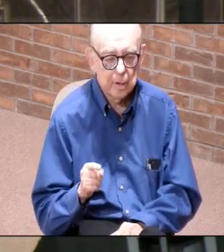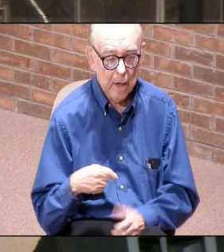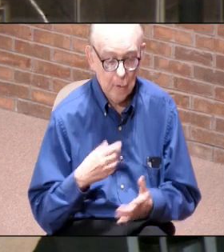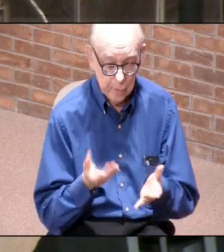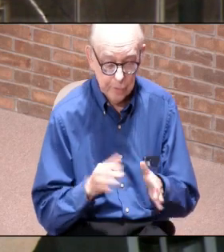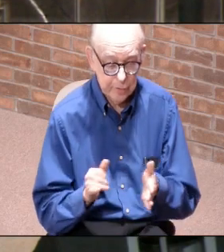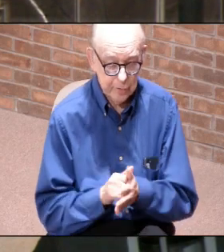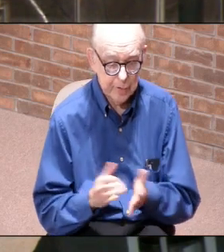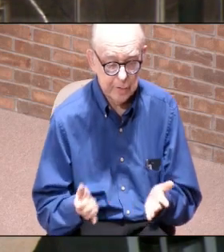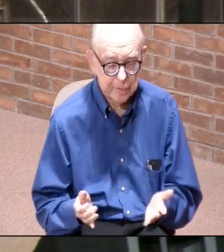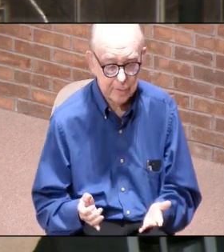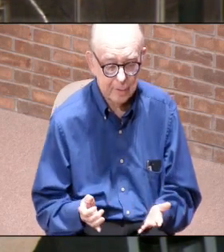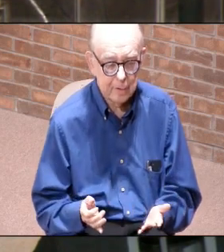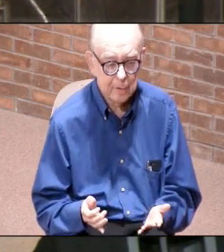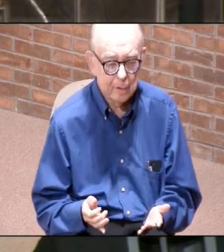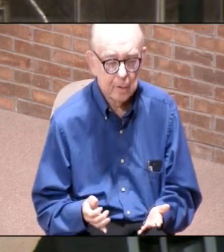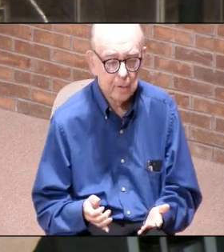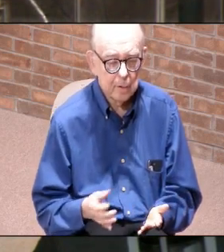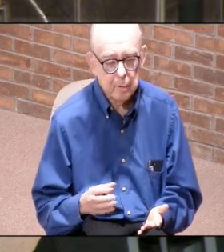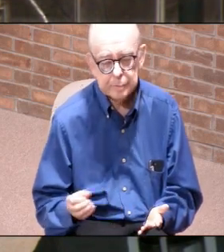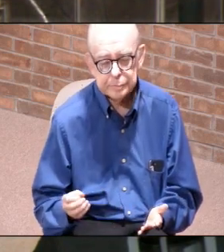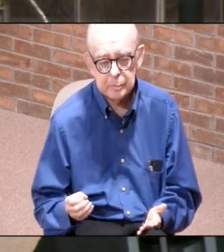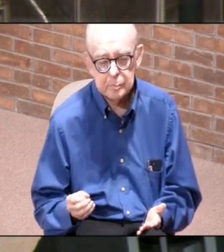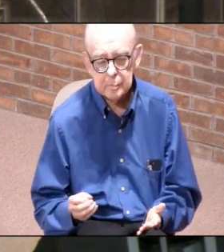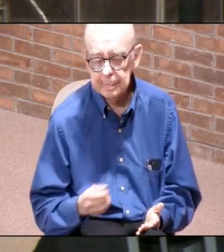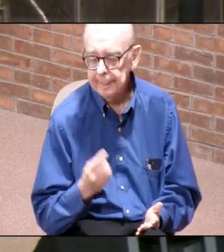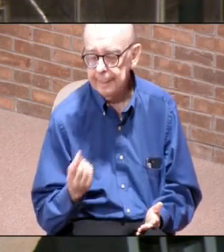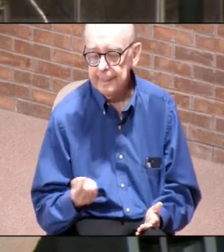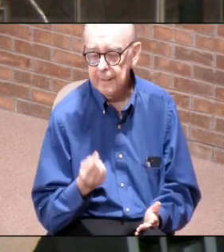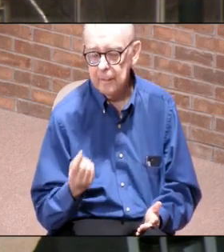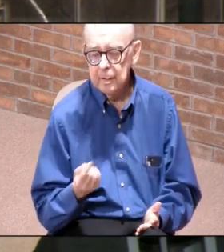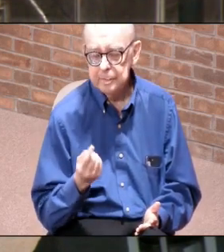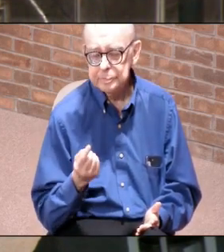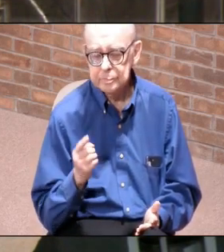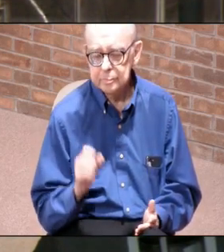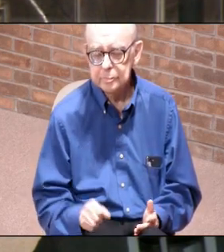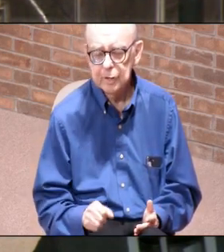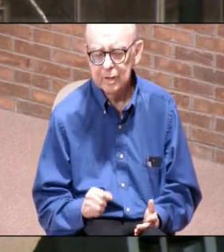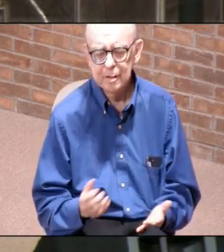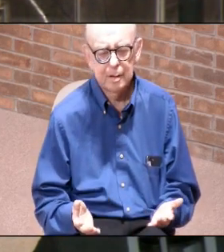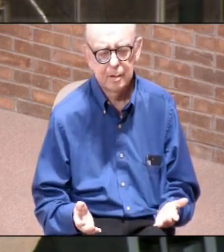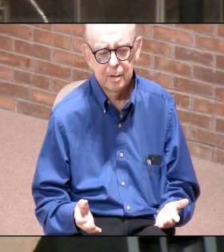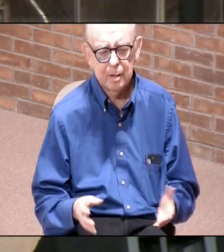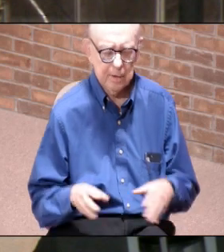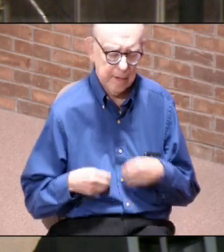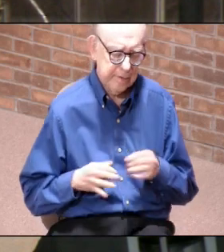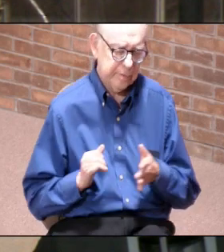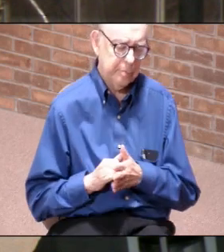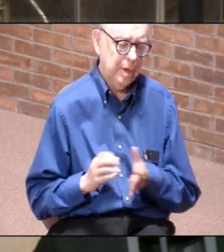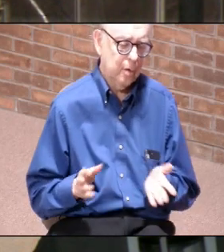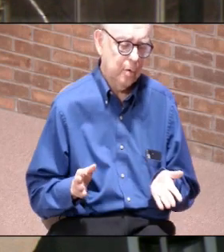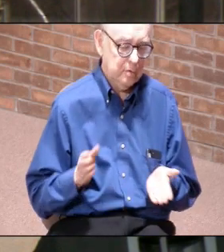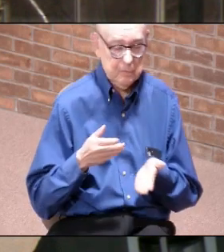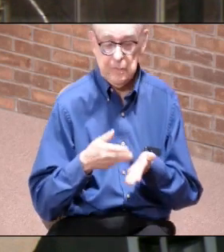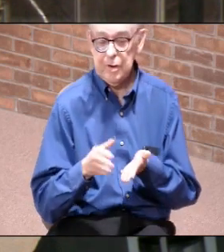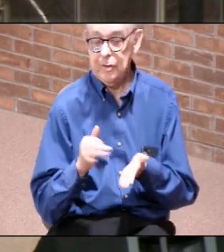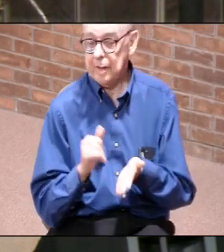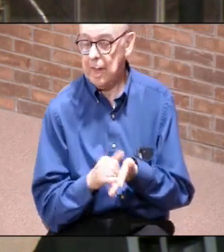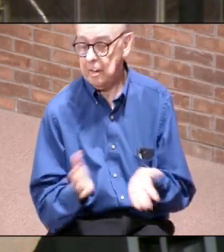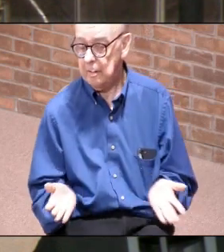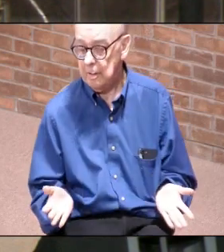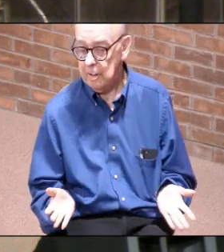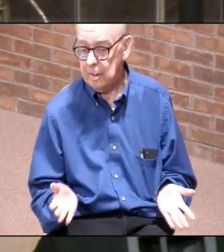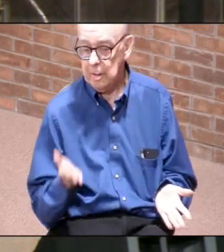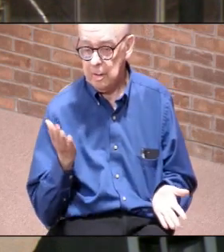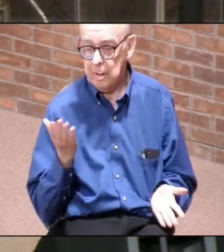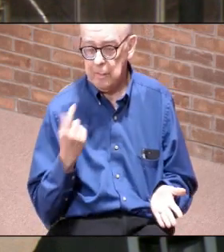what I want you to do. And as always, you know, you can accept this or reject it.